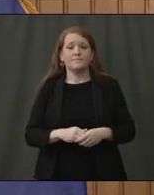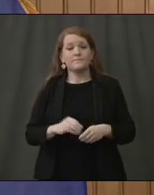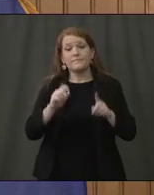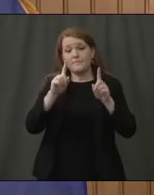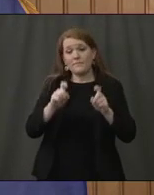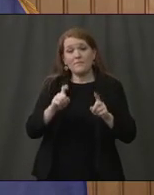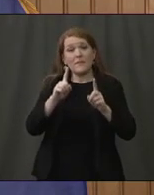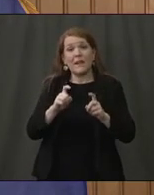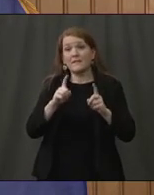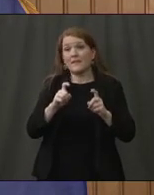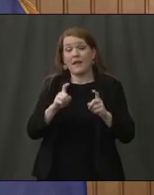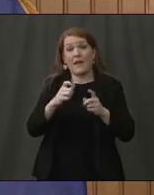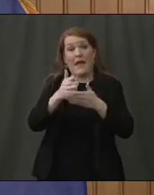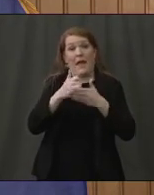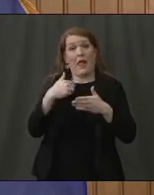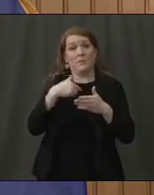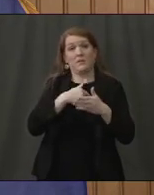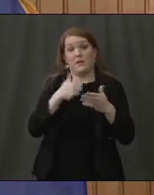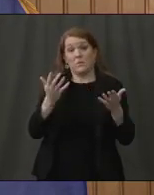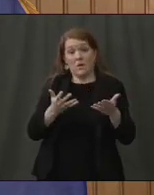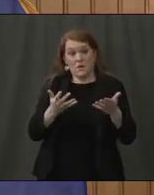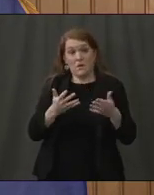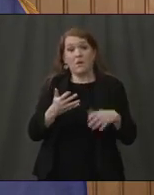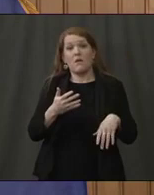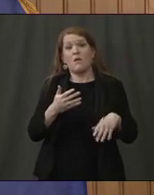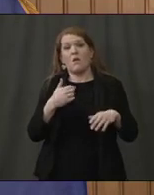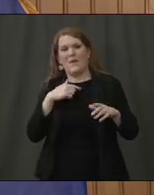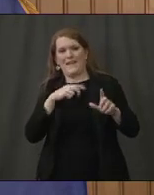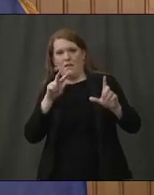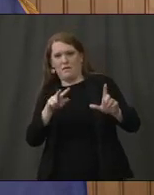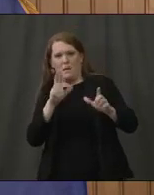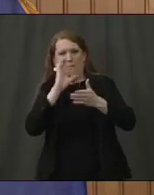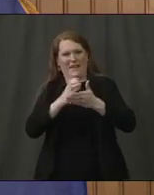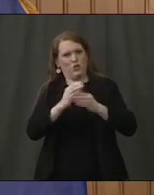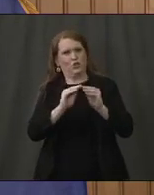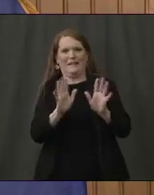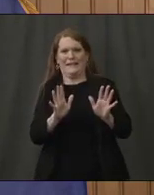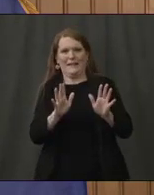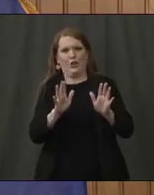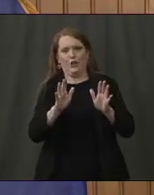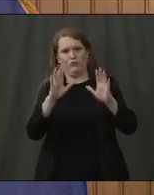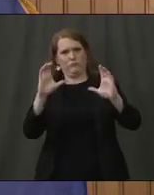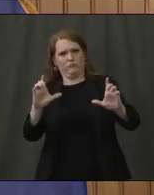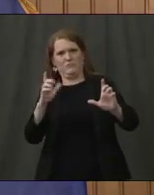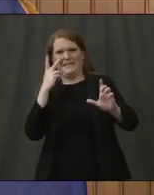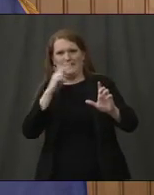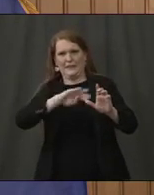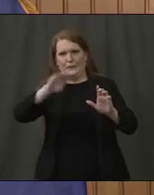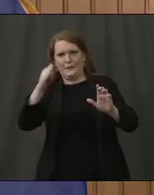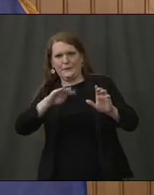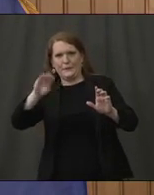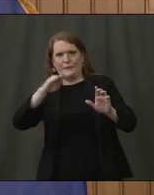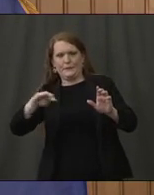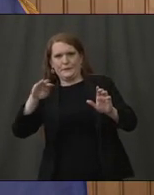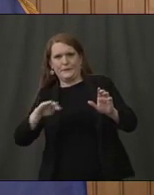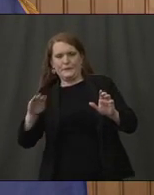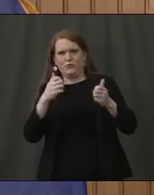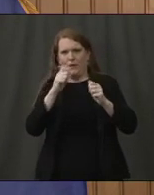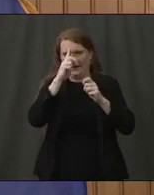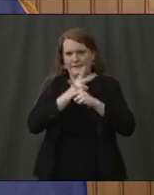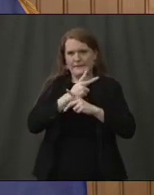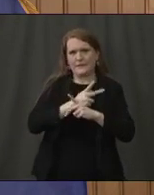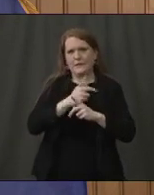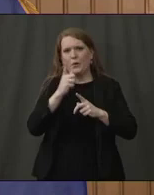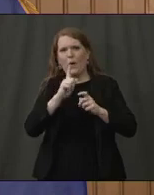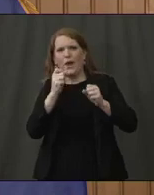see red, yellow, green, what it looks like in terms of infection and intensity in given areas, and